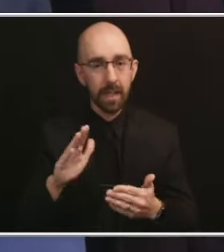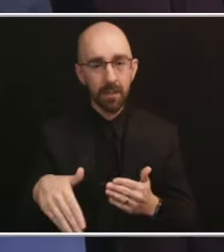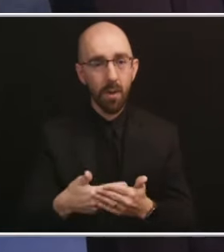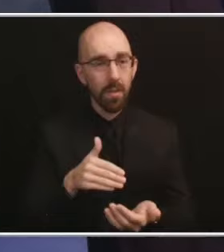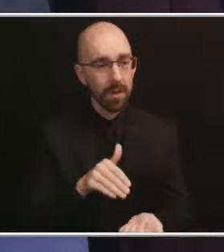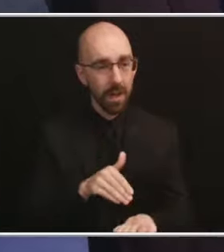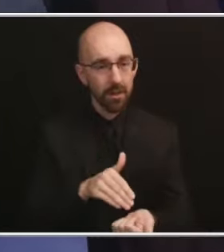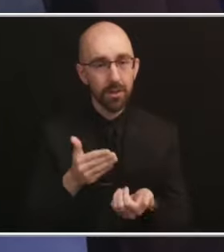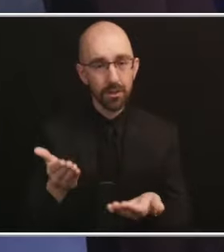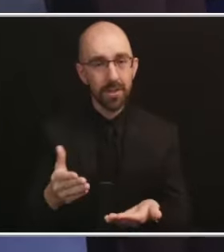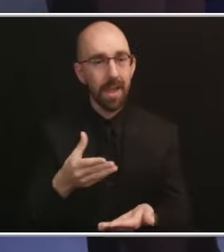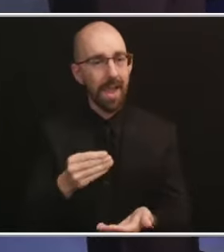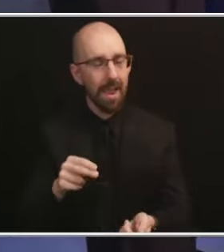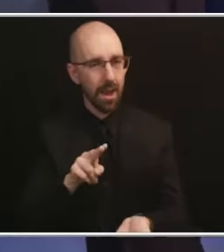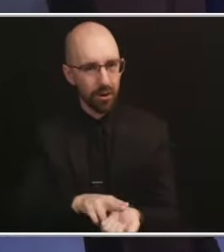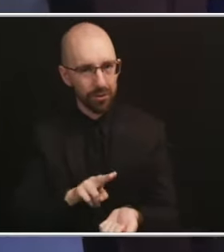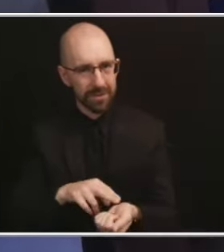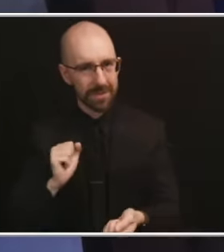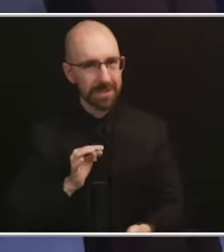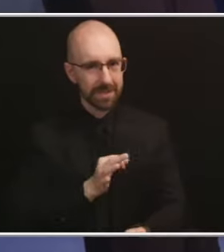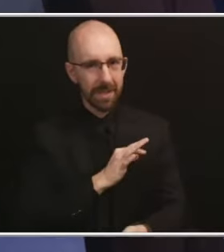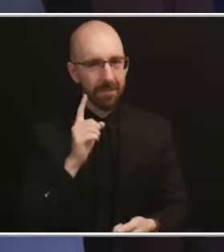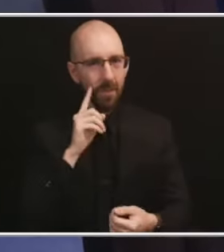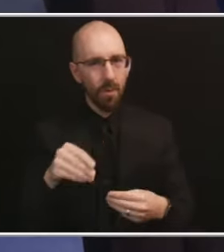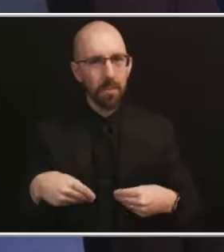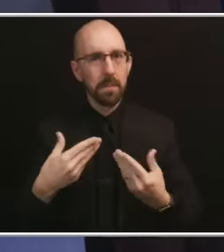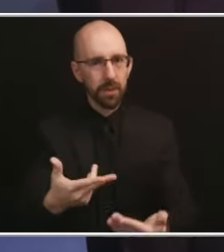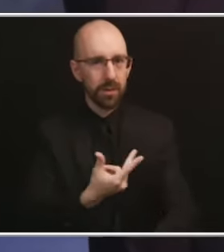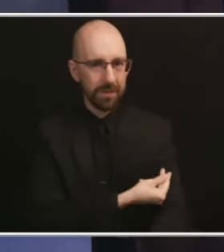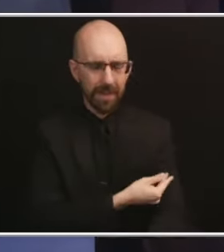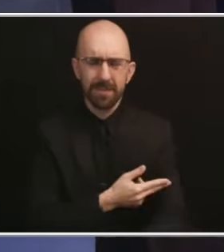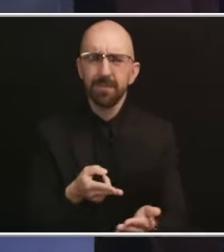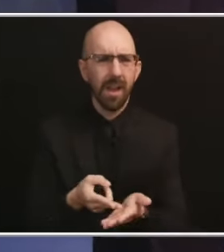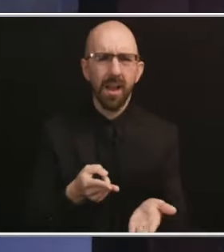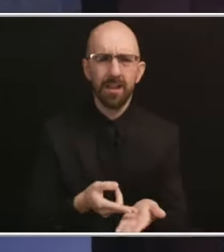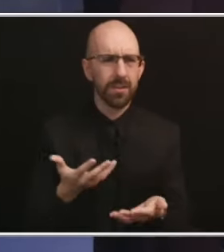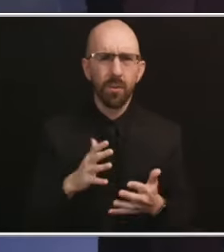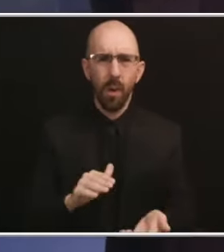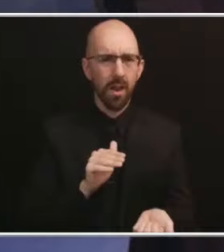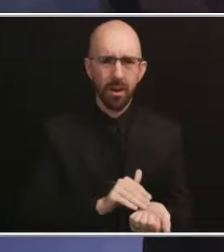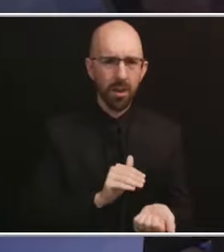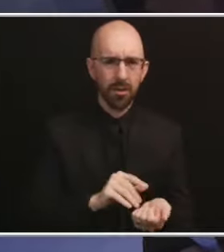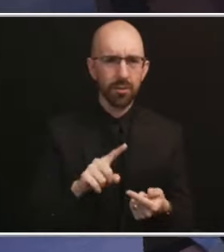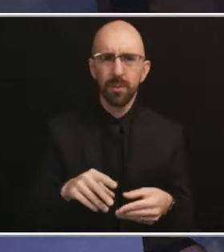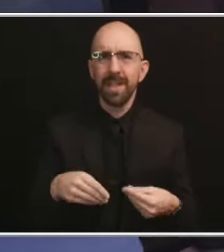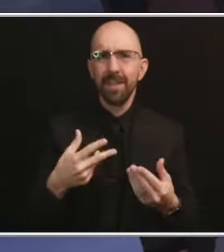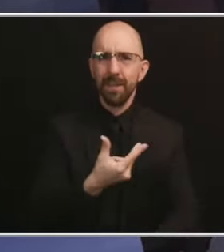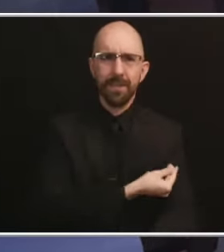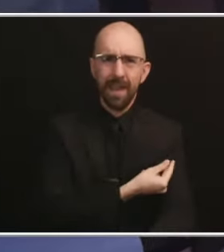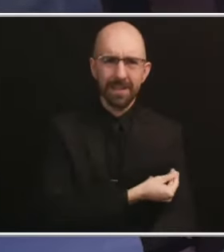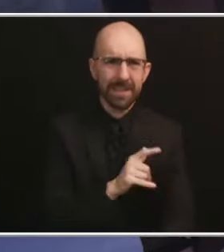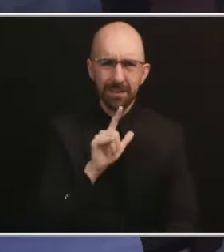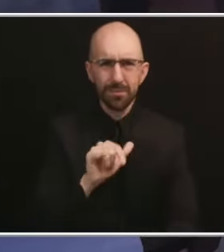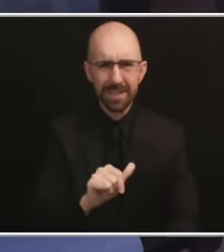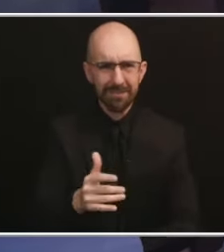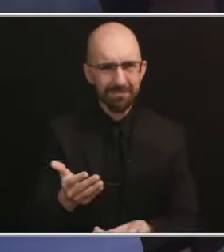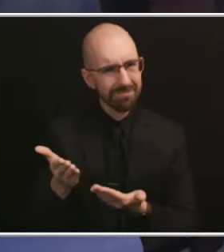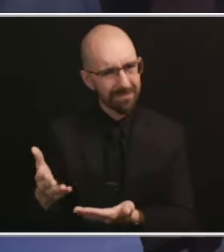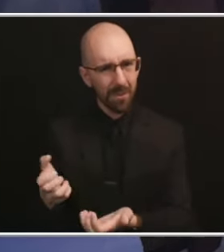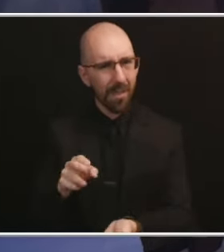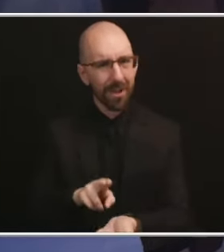our nursing staff for administering these vaccines. Let's be honest, you never want a doctor to give you a vaccination. You want our nursing team to do this work.